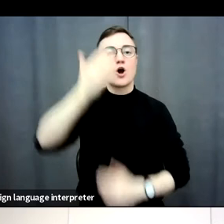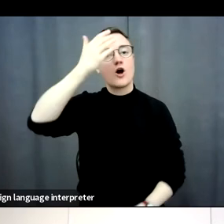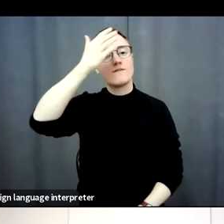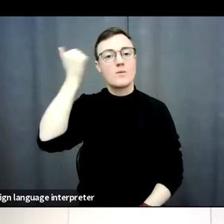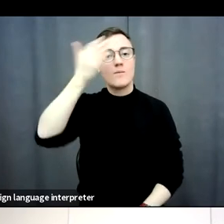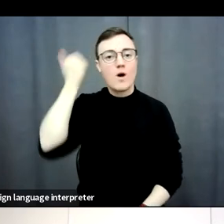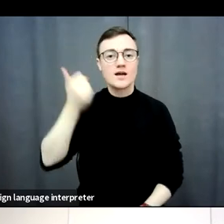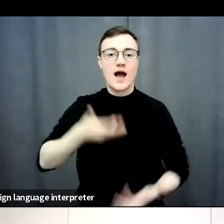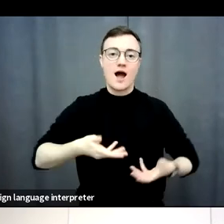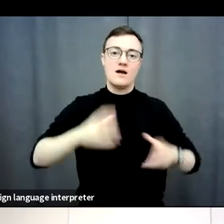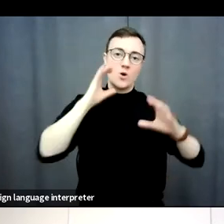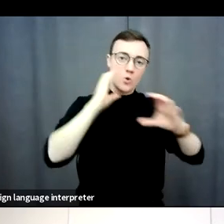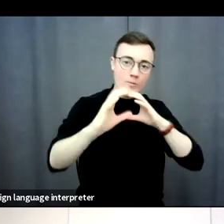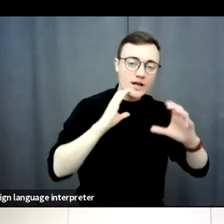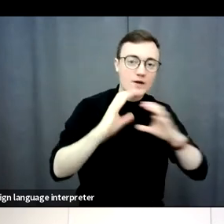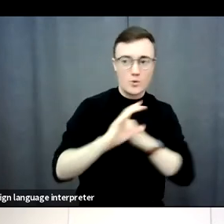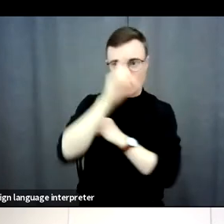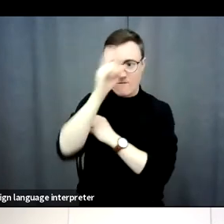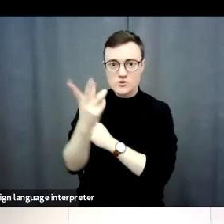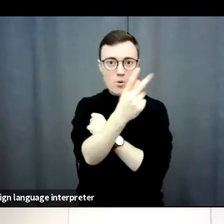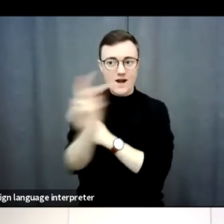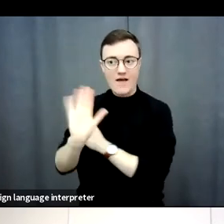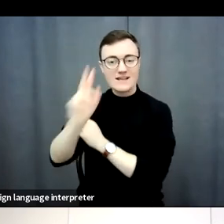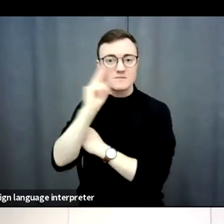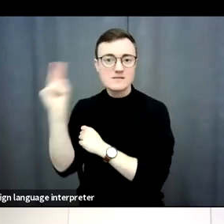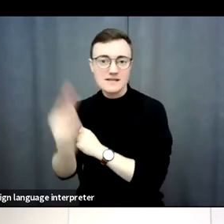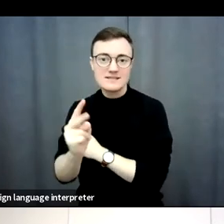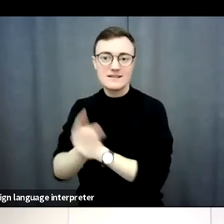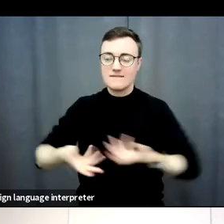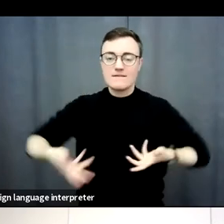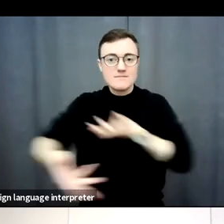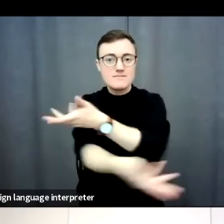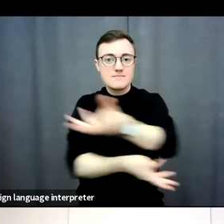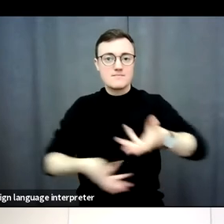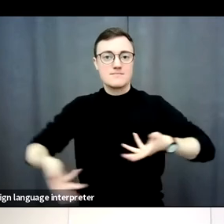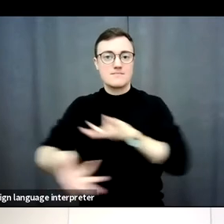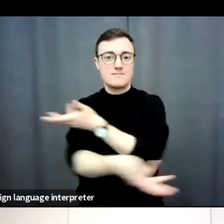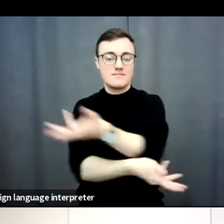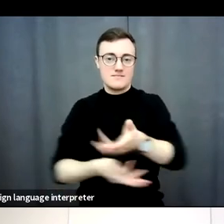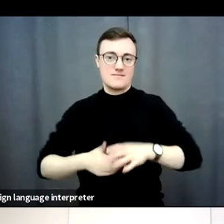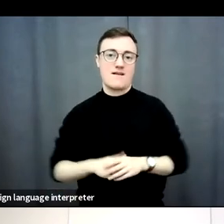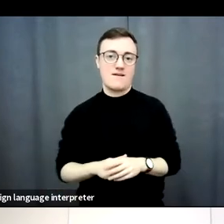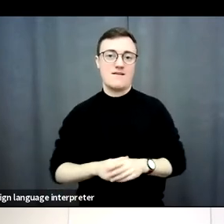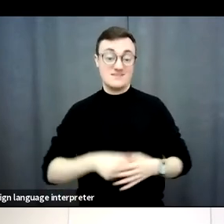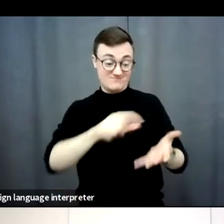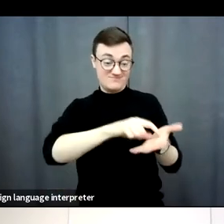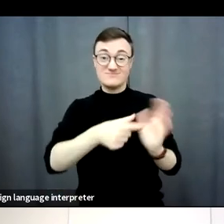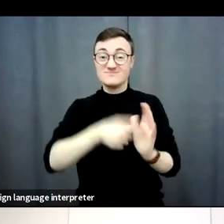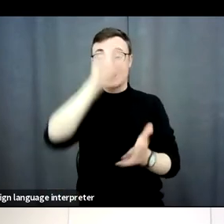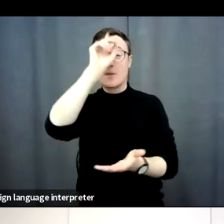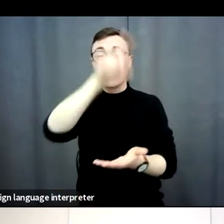communication, and understanding other people's perspective. The aim of the Lego Braille bricks